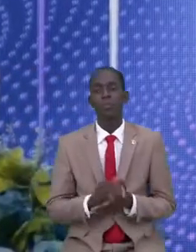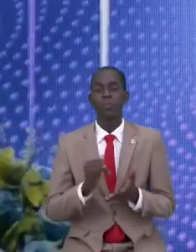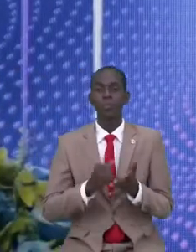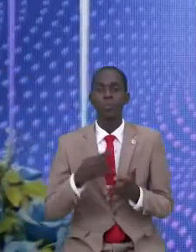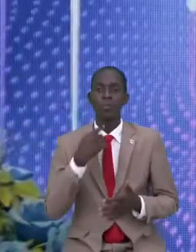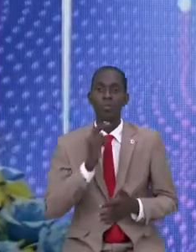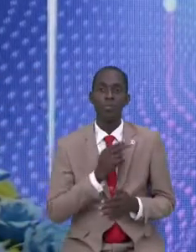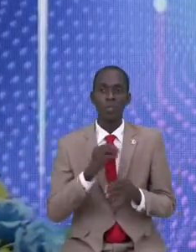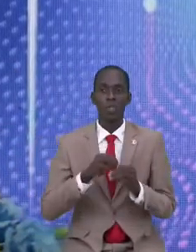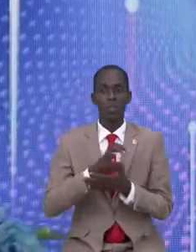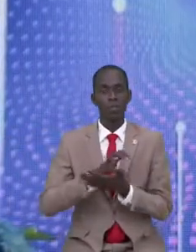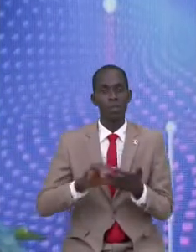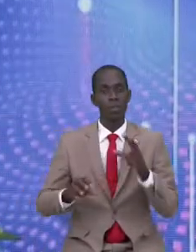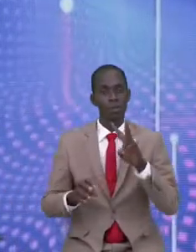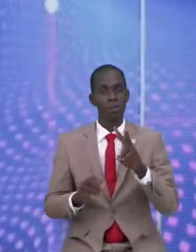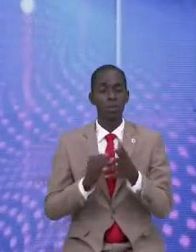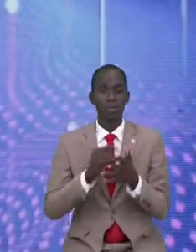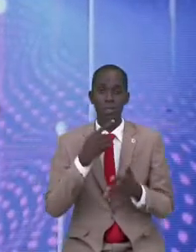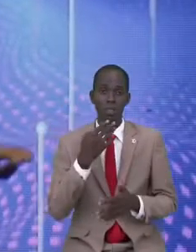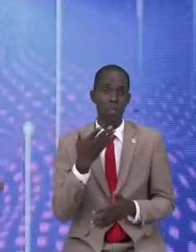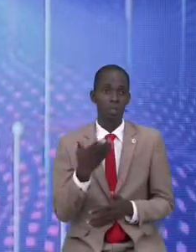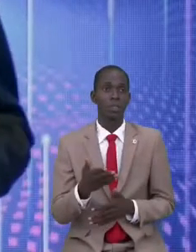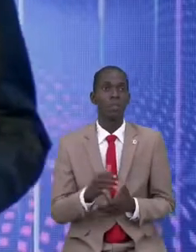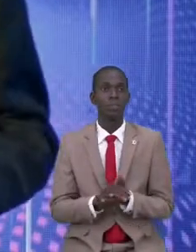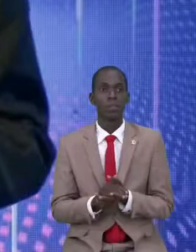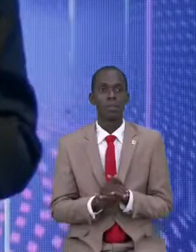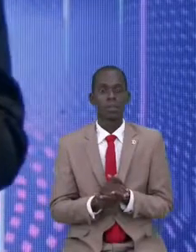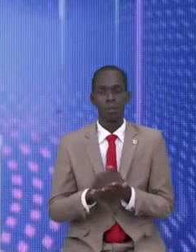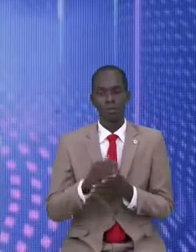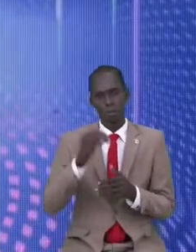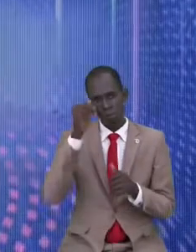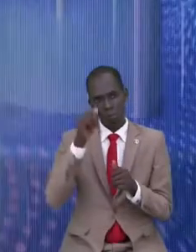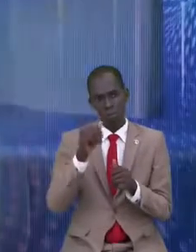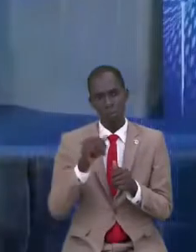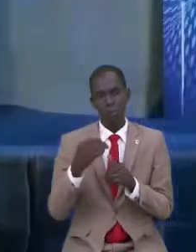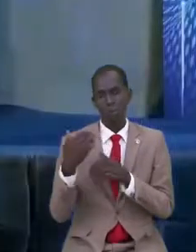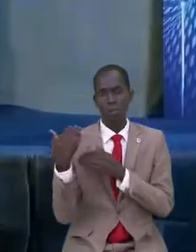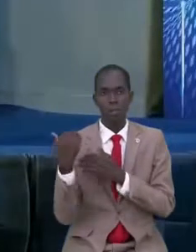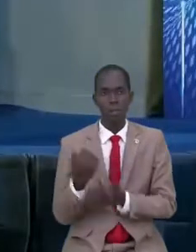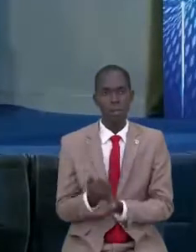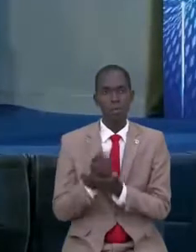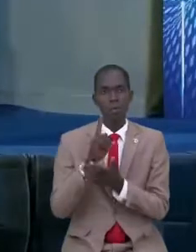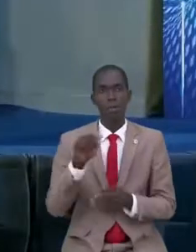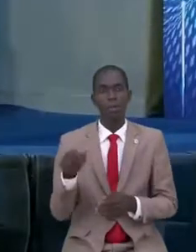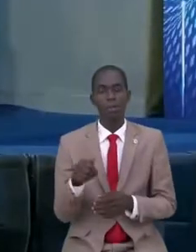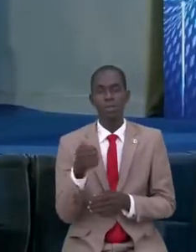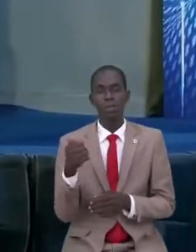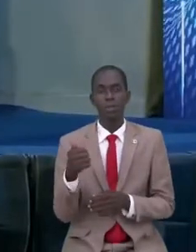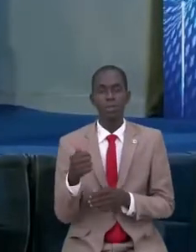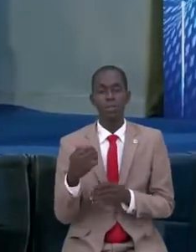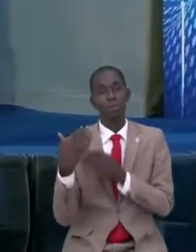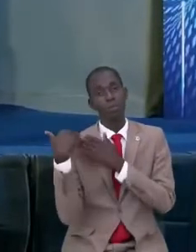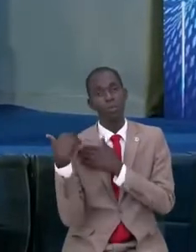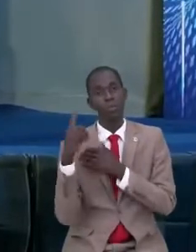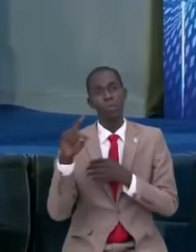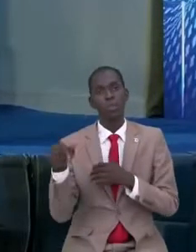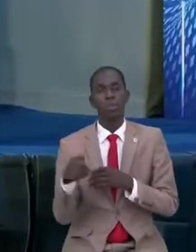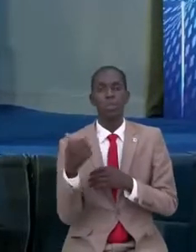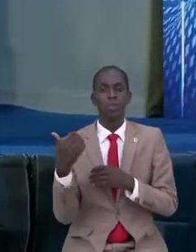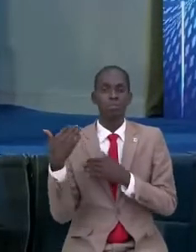in verse 2, it says, bear ye one another's burdens, and